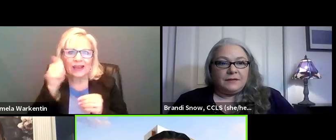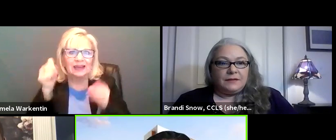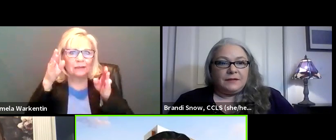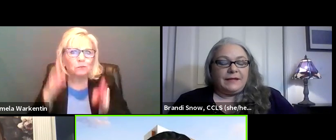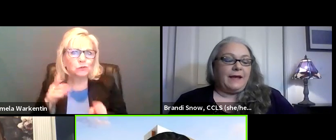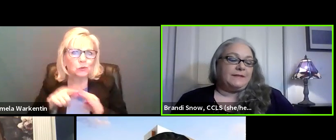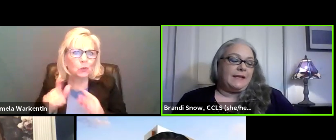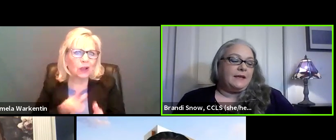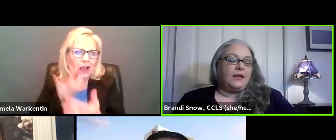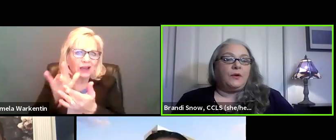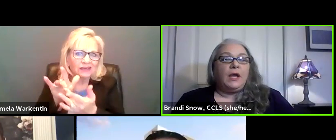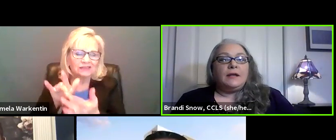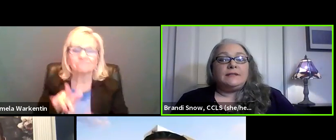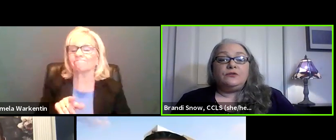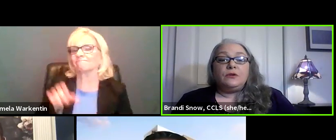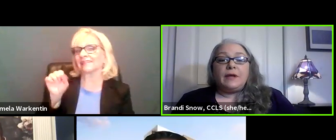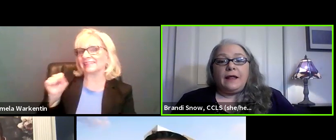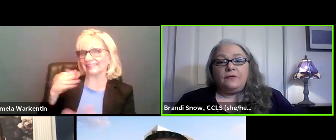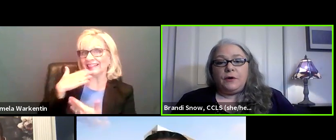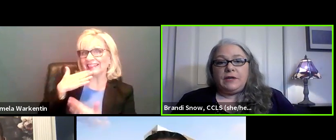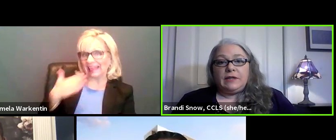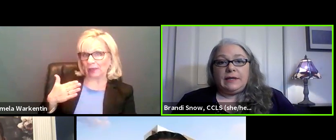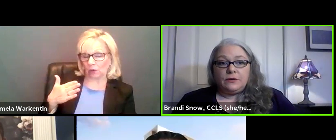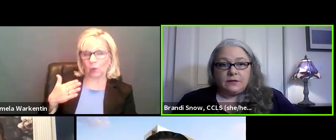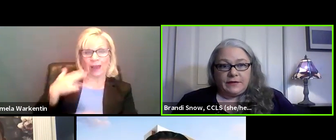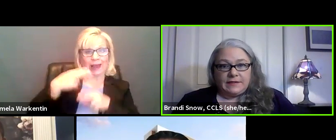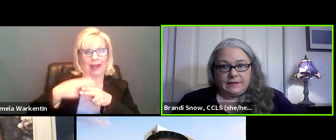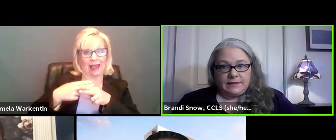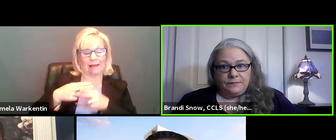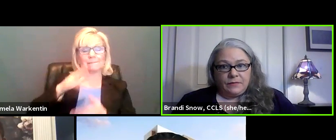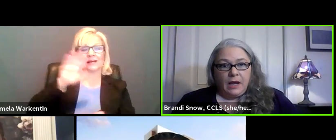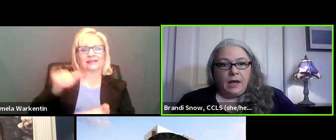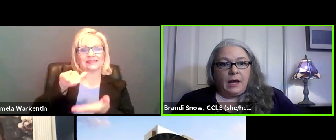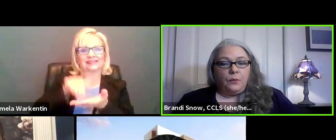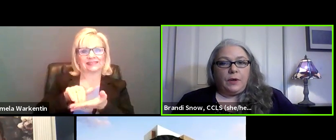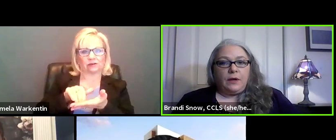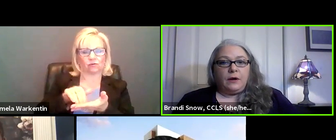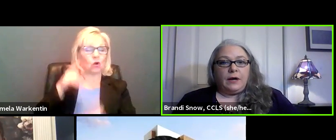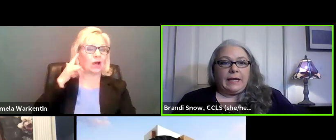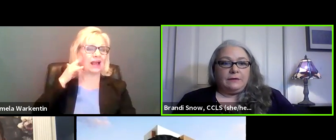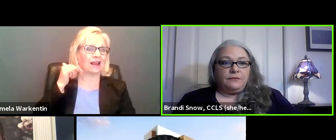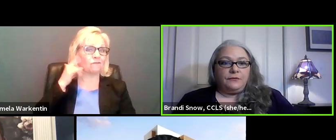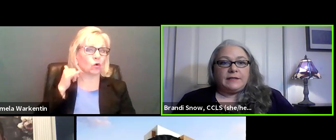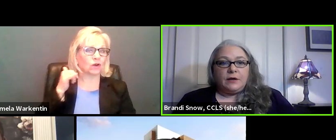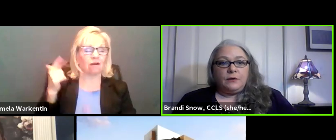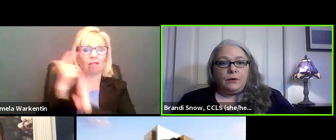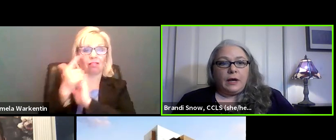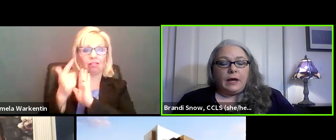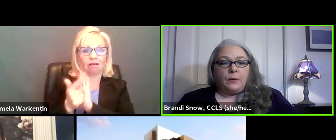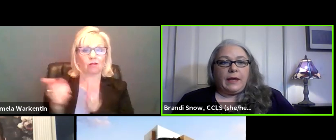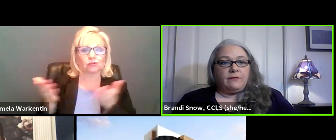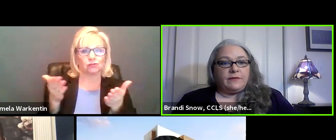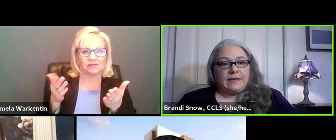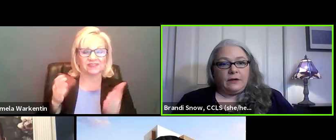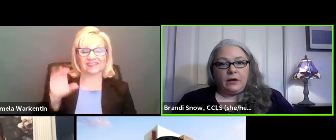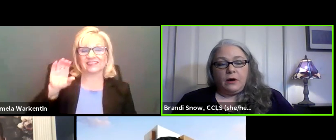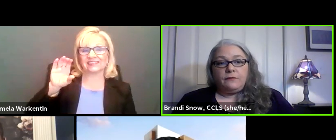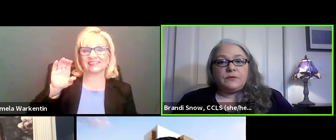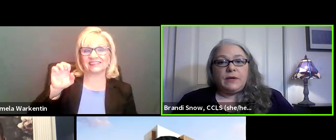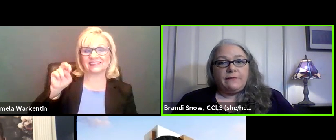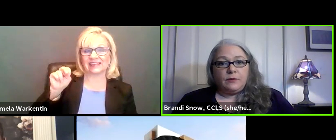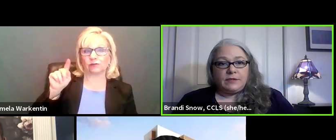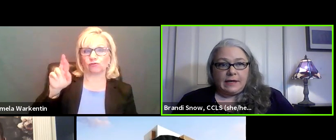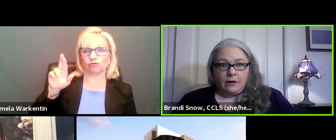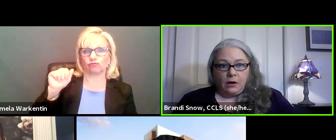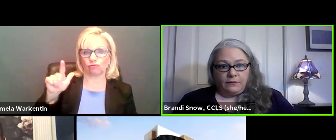contact? Yes, thank you. Central California Legal Services. We are in Fresno. We have a Visalia